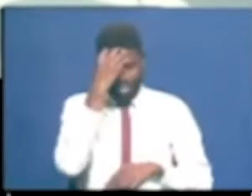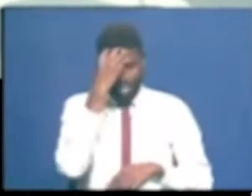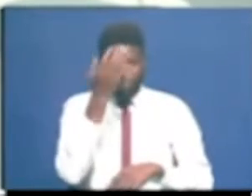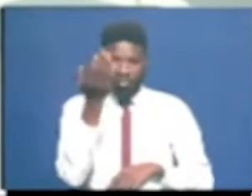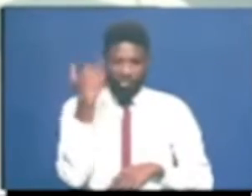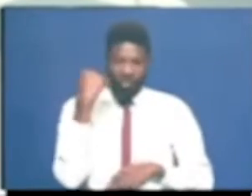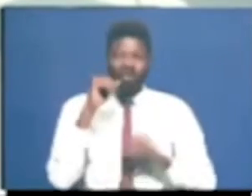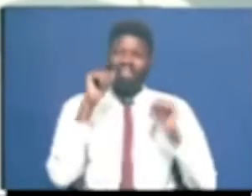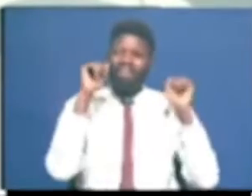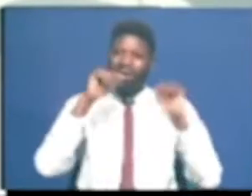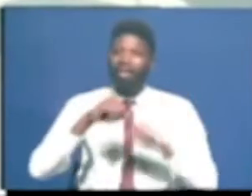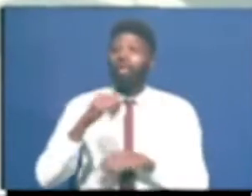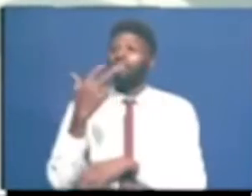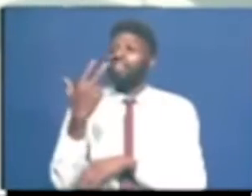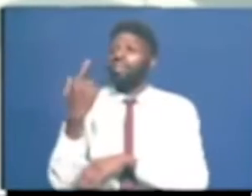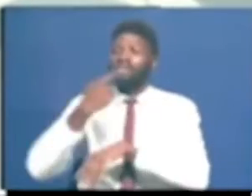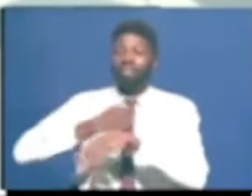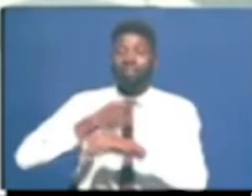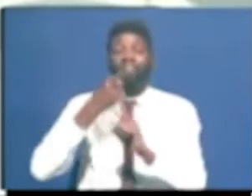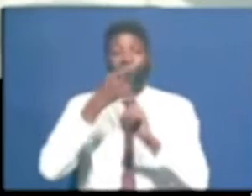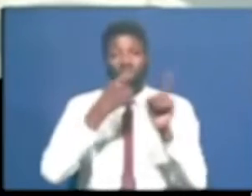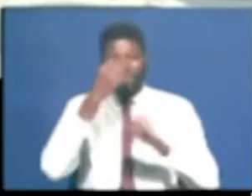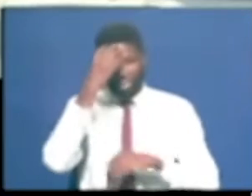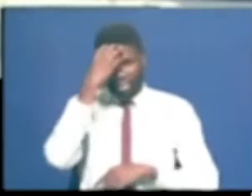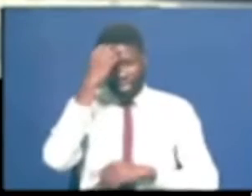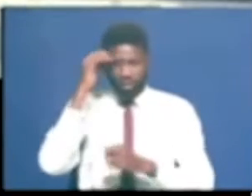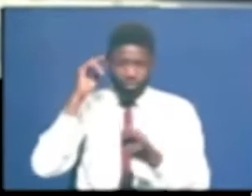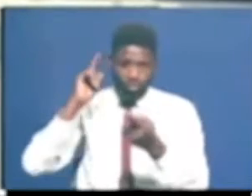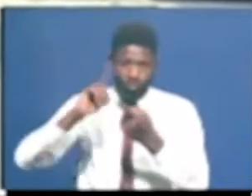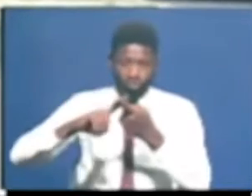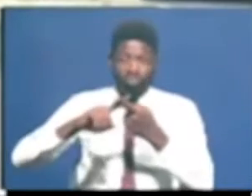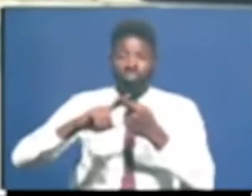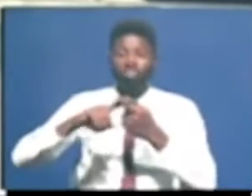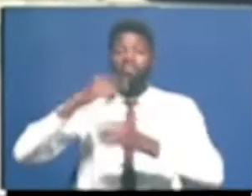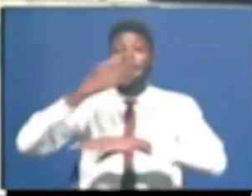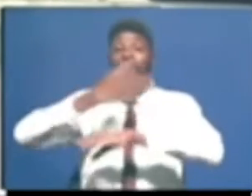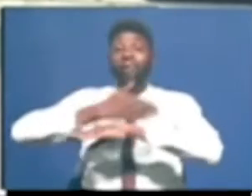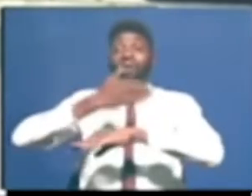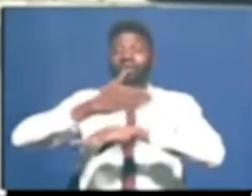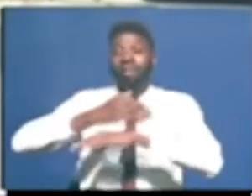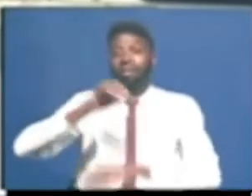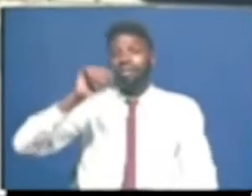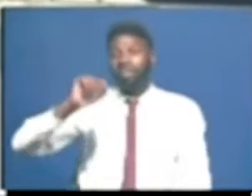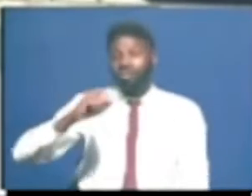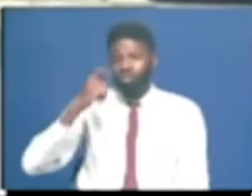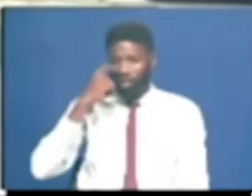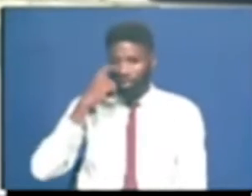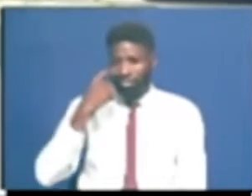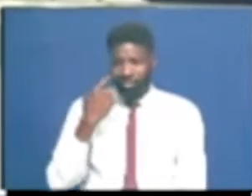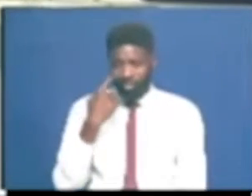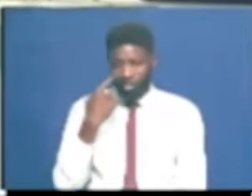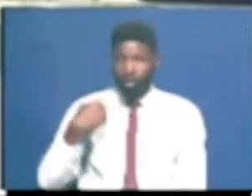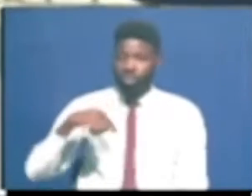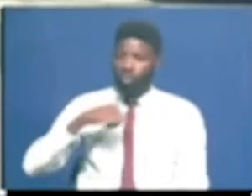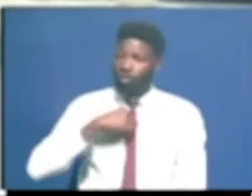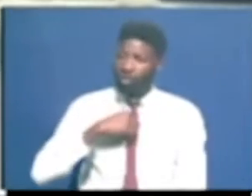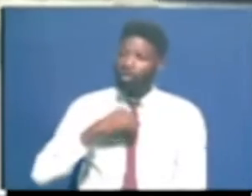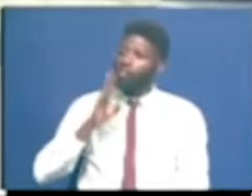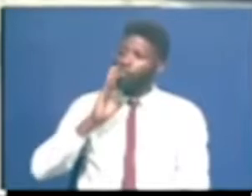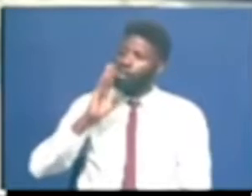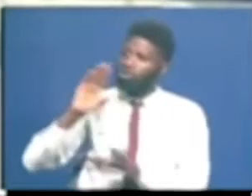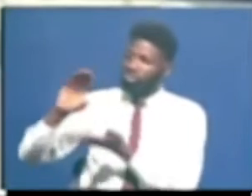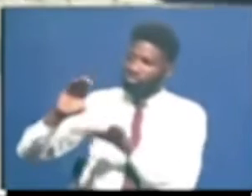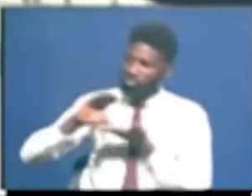3 days from Kitale to the border with South Sudan. With what we have borrowed and the roads we have built, we